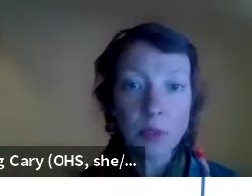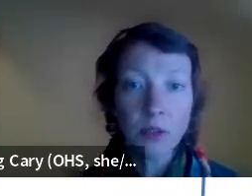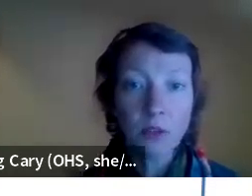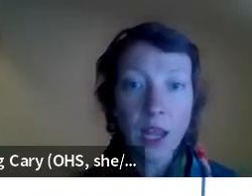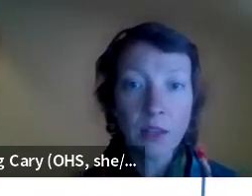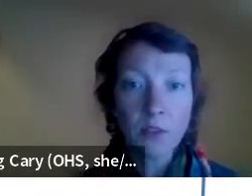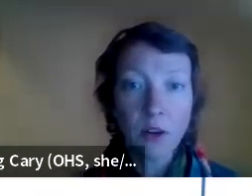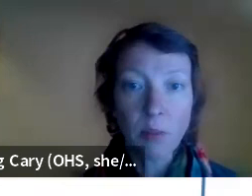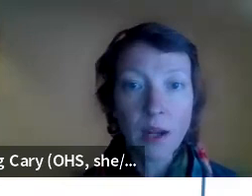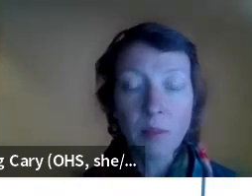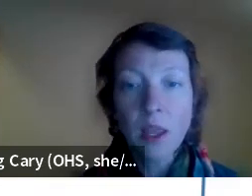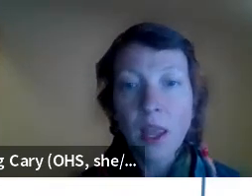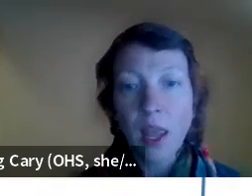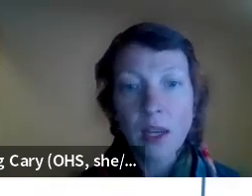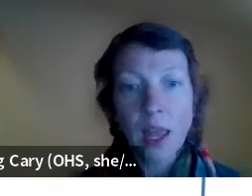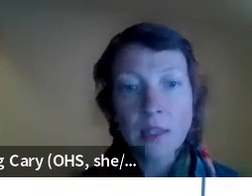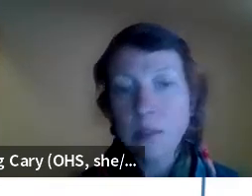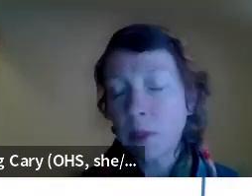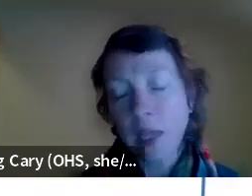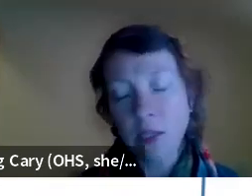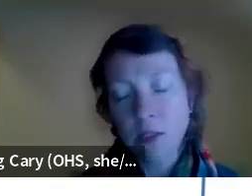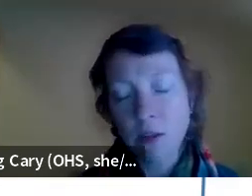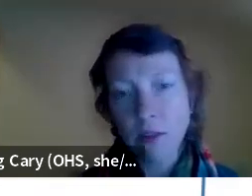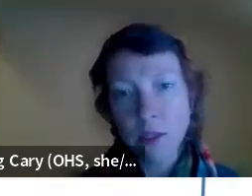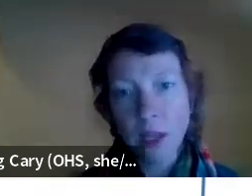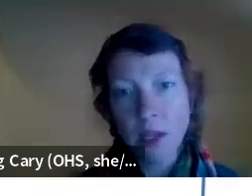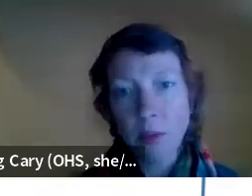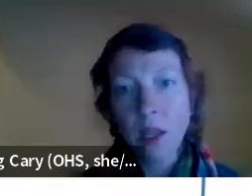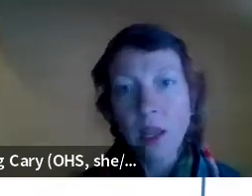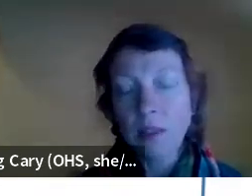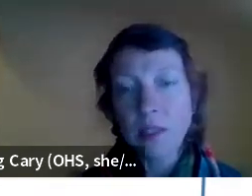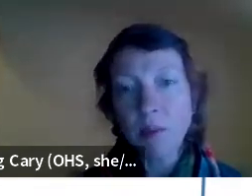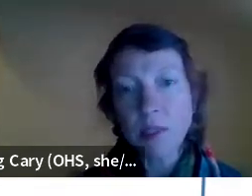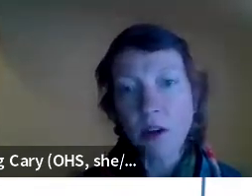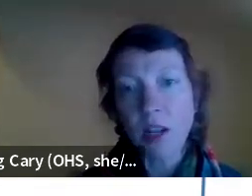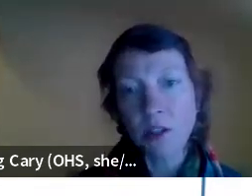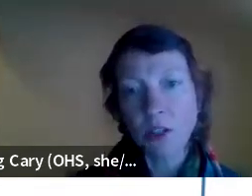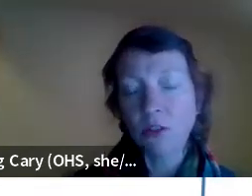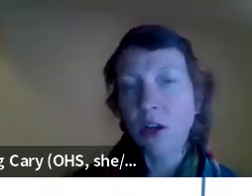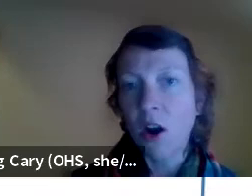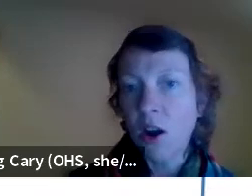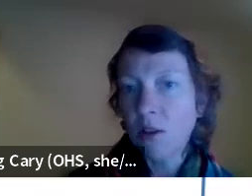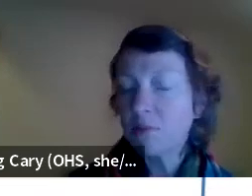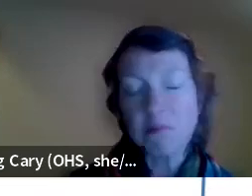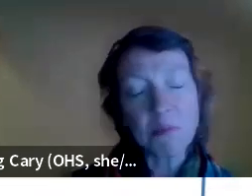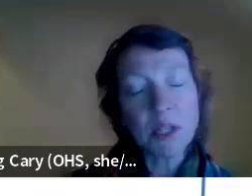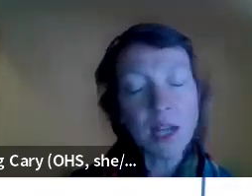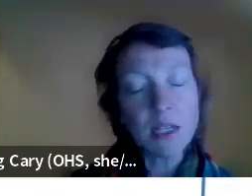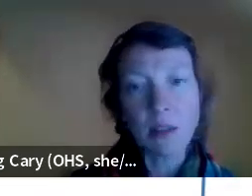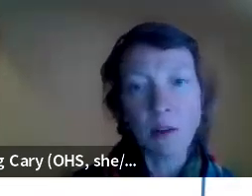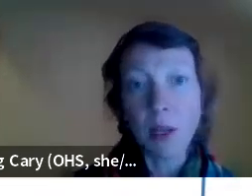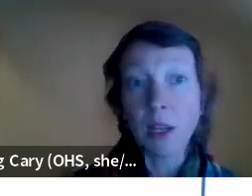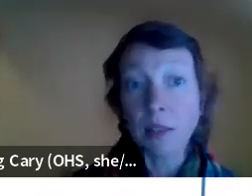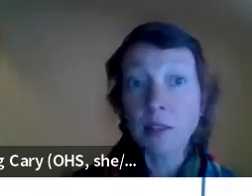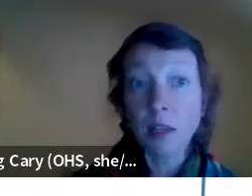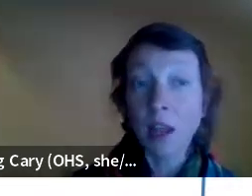lightest blue line at the very bottom. And as has been the case throughout this pandemic, it seems that our youngest children are protected